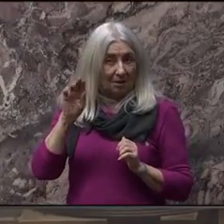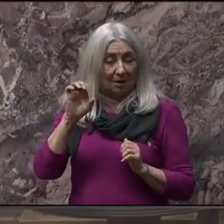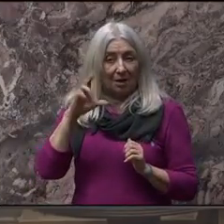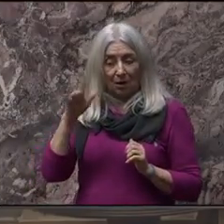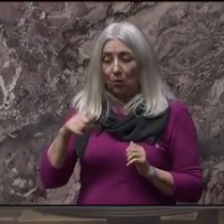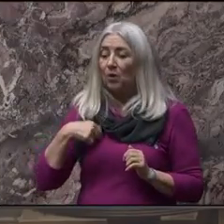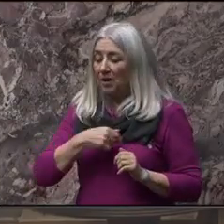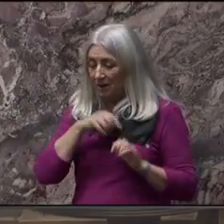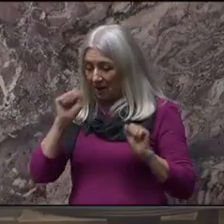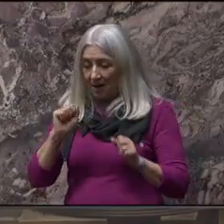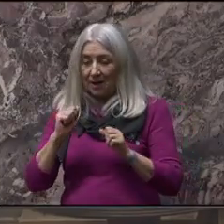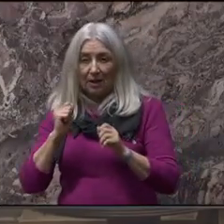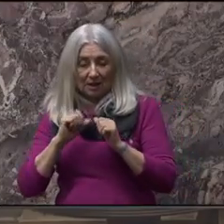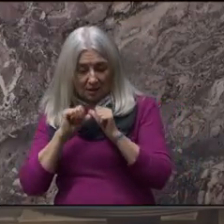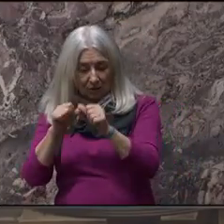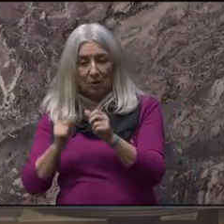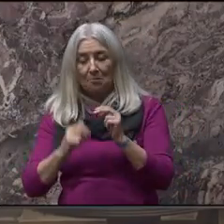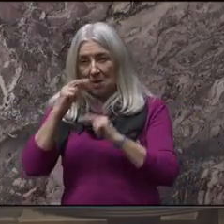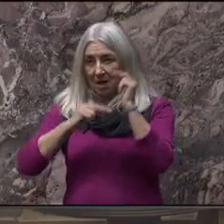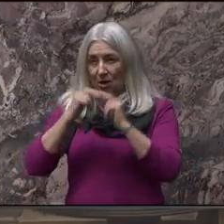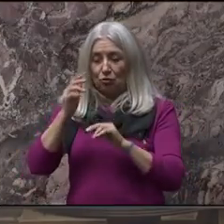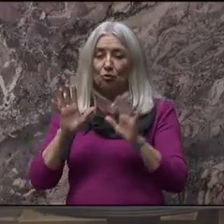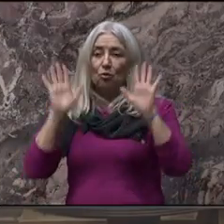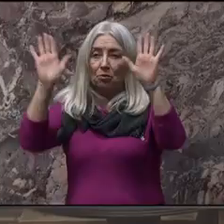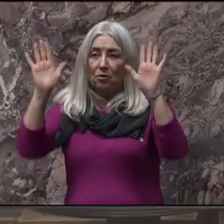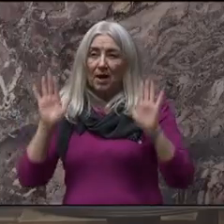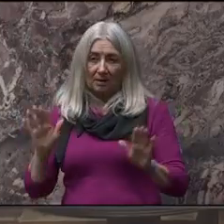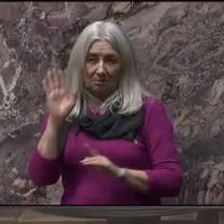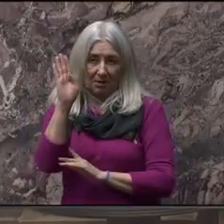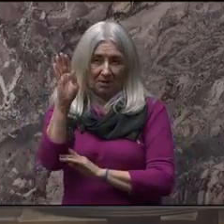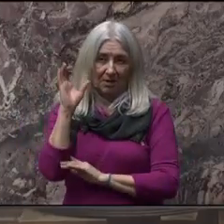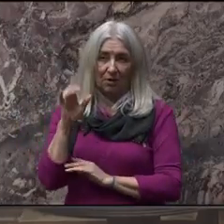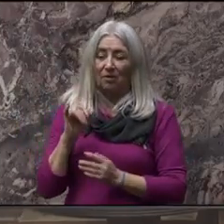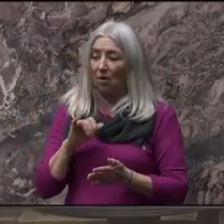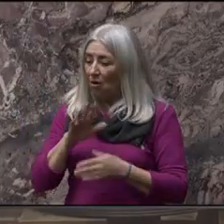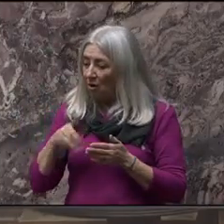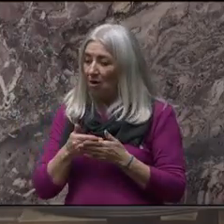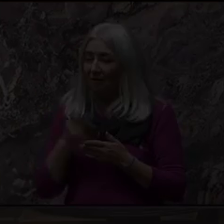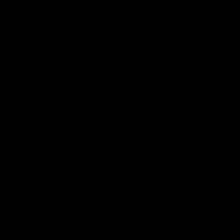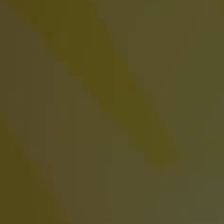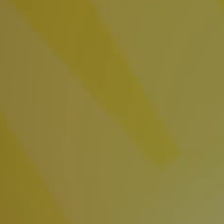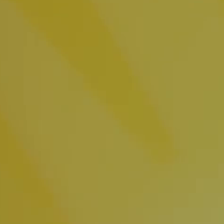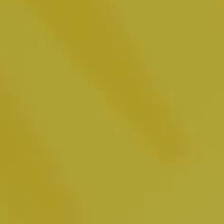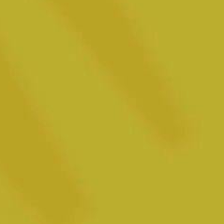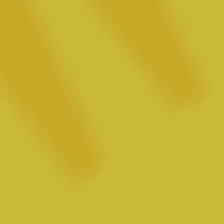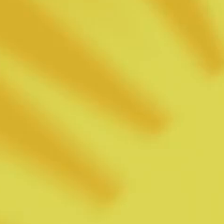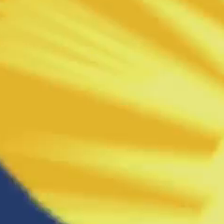great British Columbia for all who call this beautiful province their home.